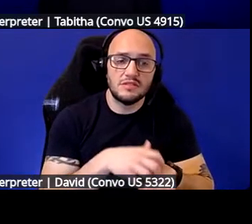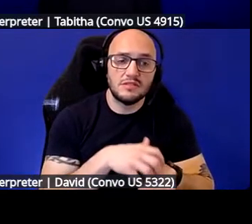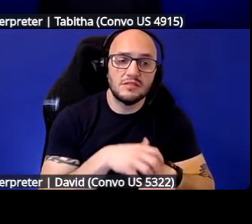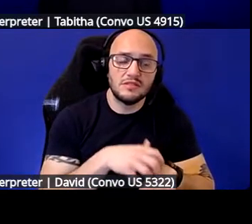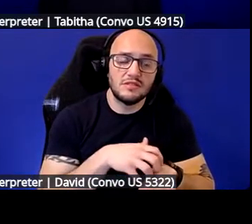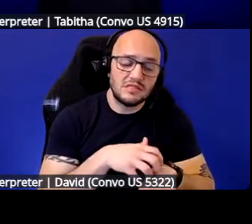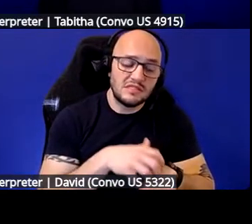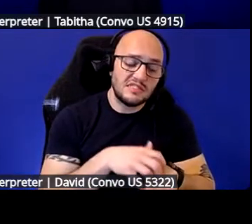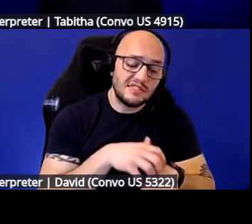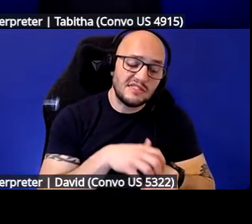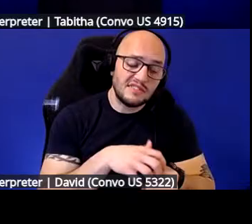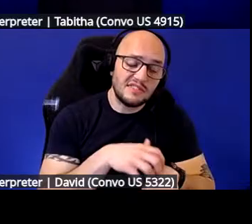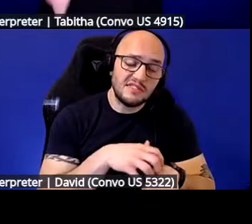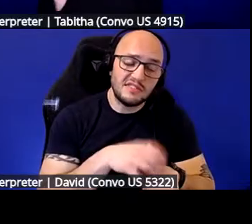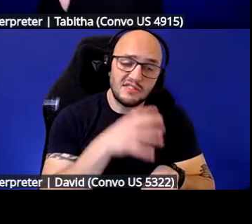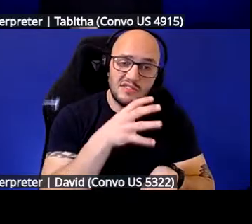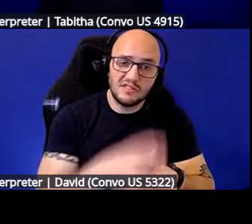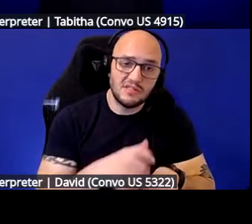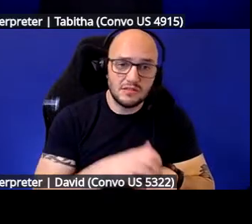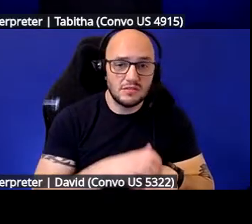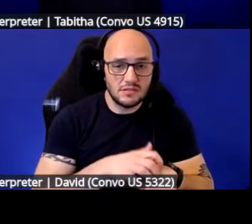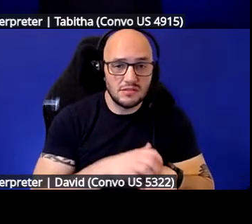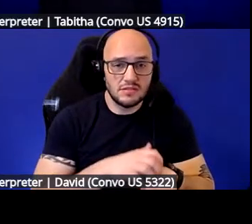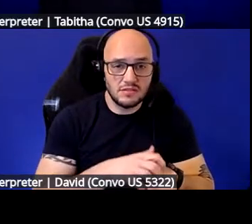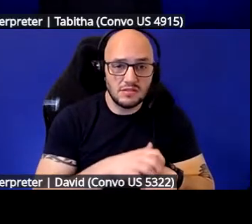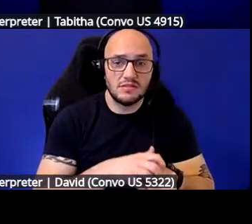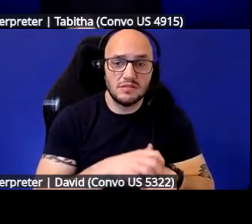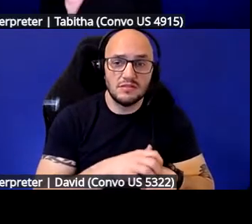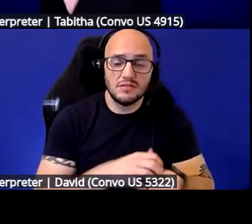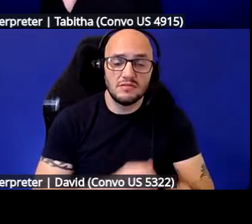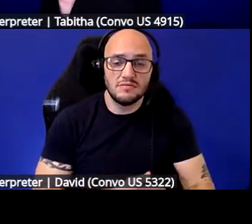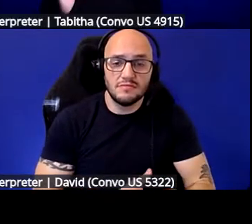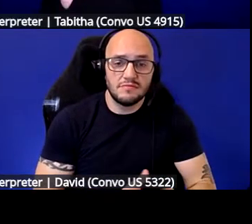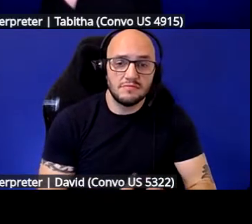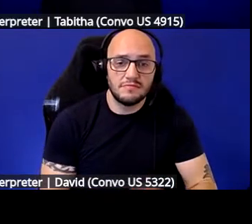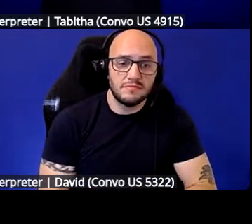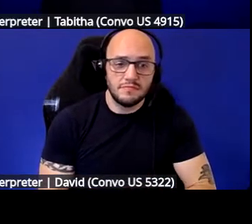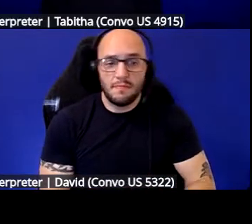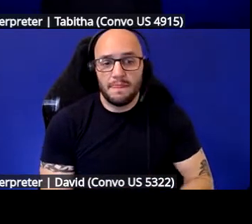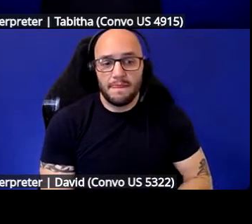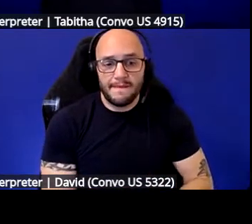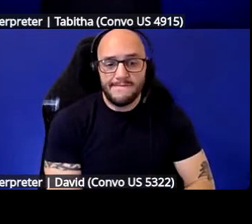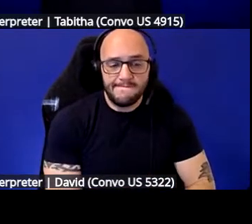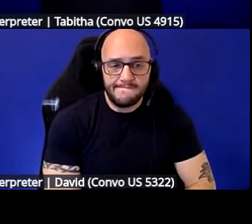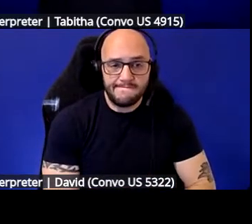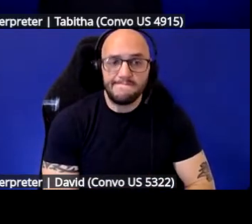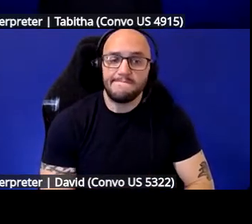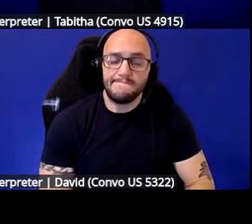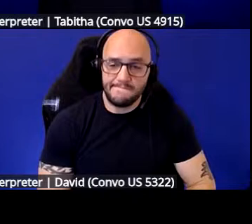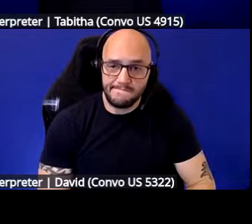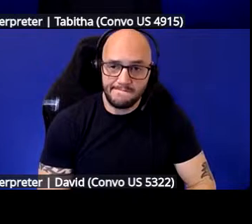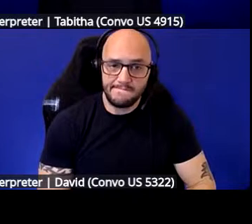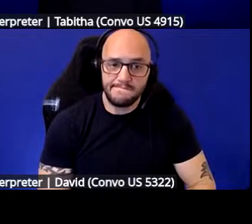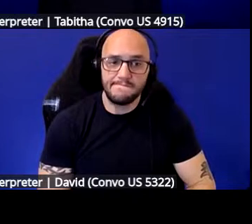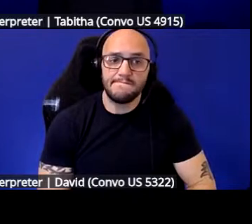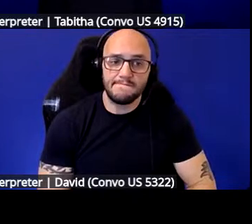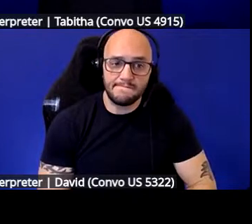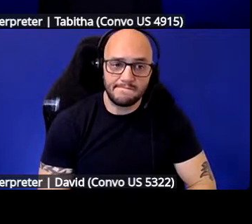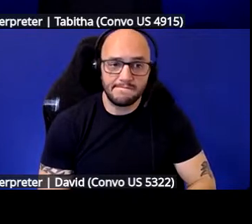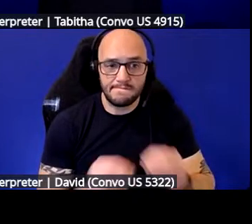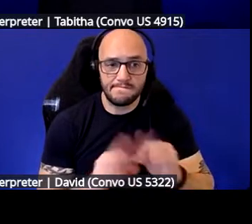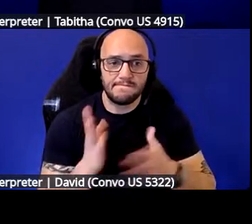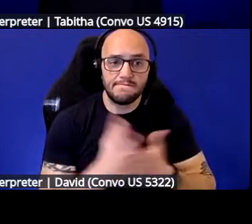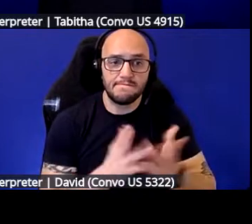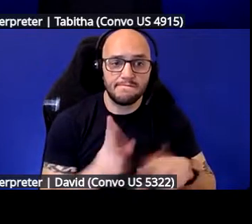just, Yeah, I hate the that's what itch. it is for But me. And yeah, it's yeah, so it's obviously some